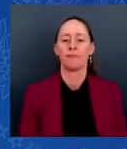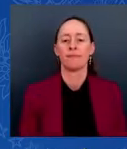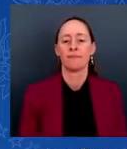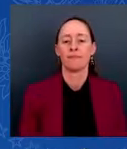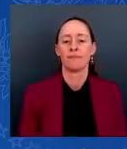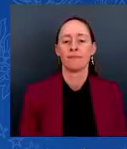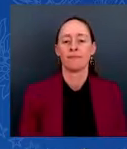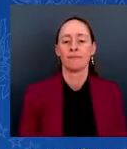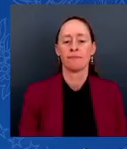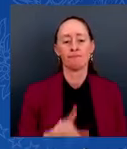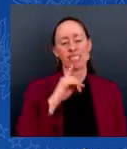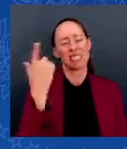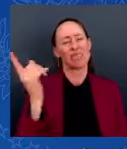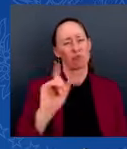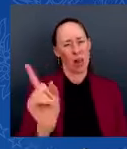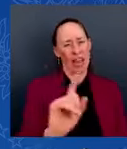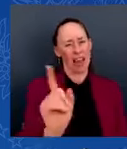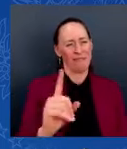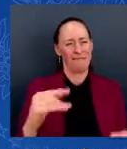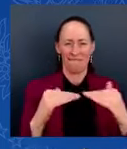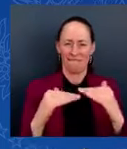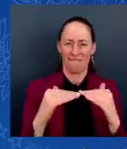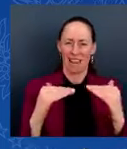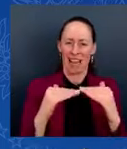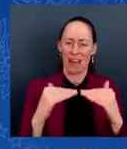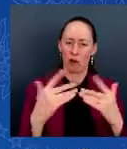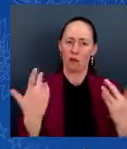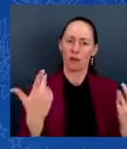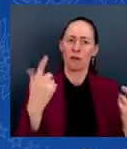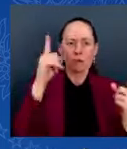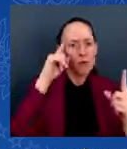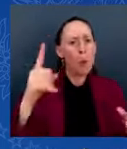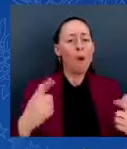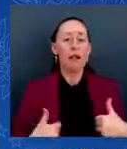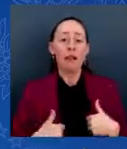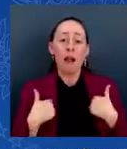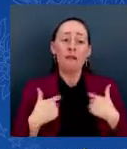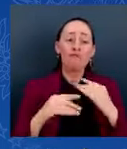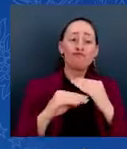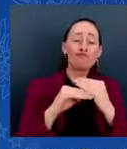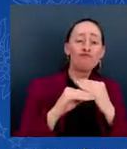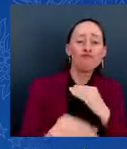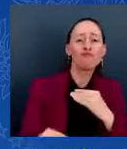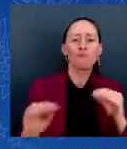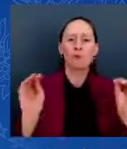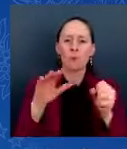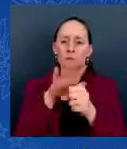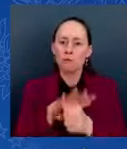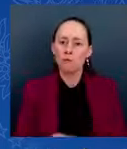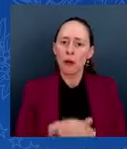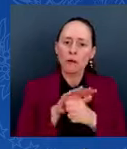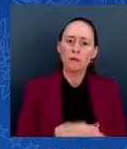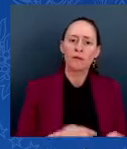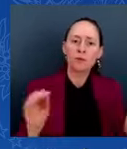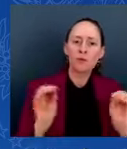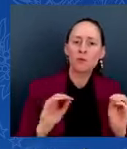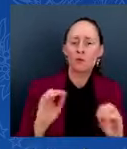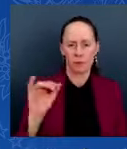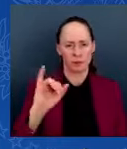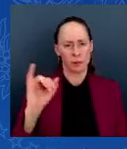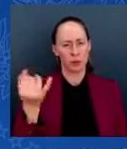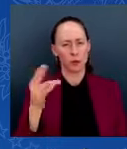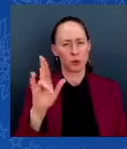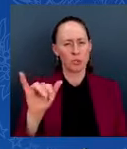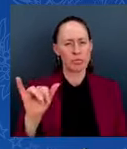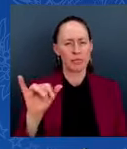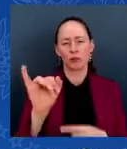like Judy and millions of Americans all across the country. That's exactly what we're doing. There's more we can do for everyone. We can't